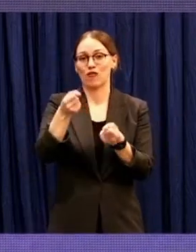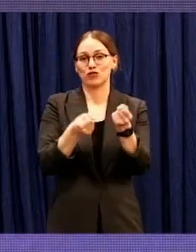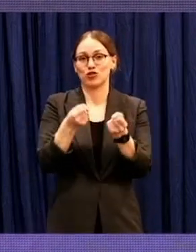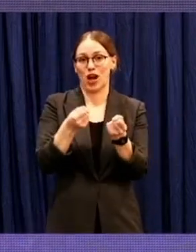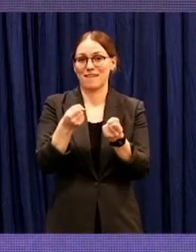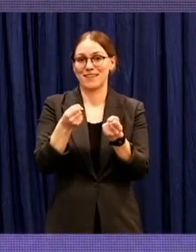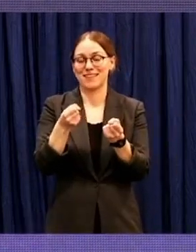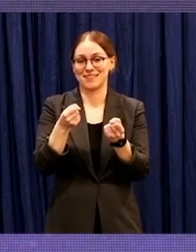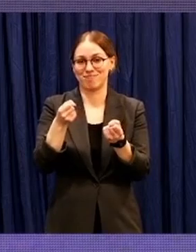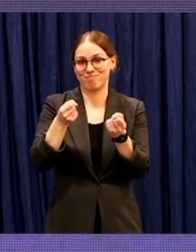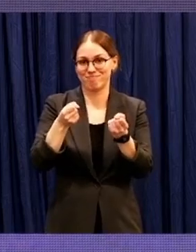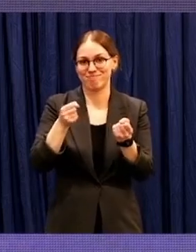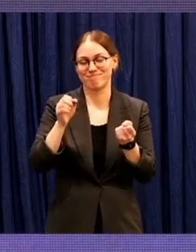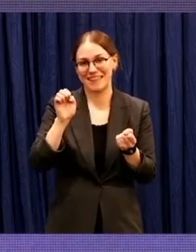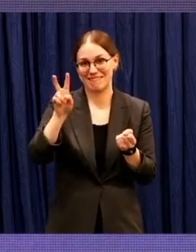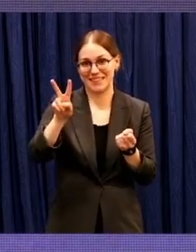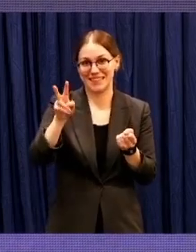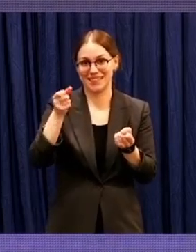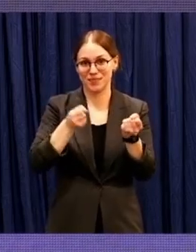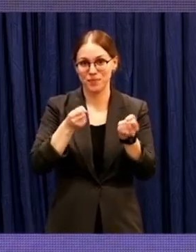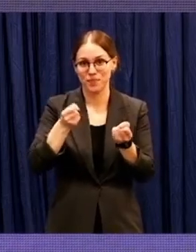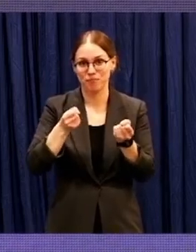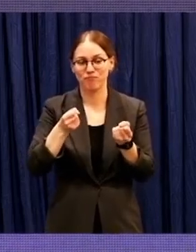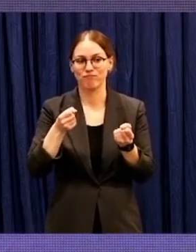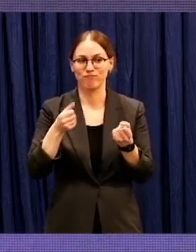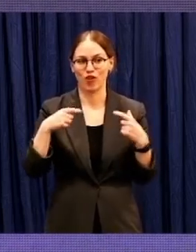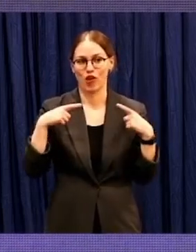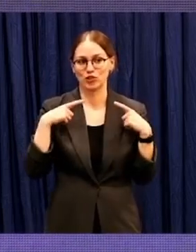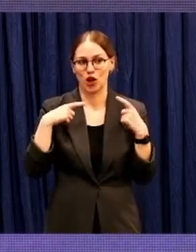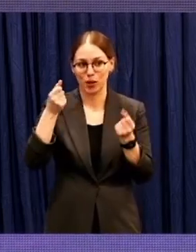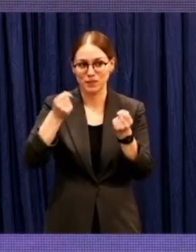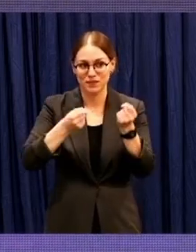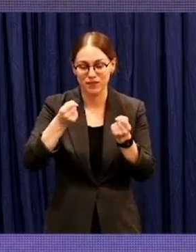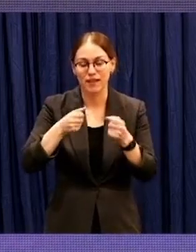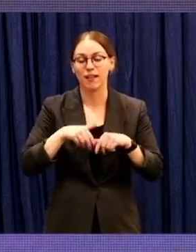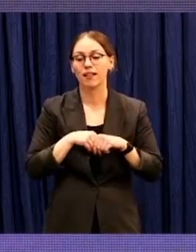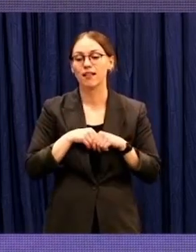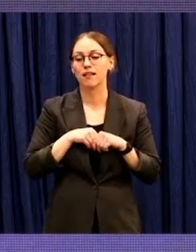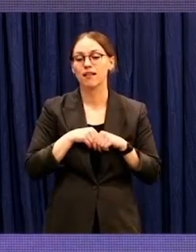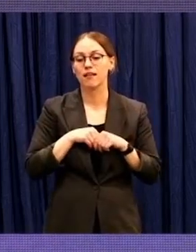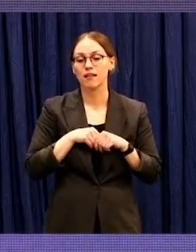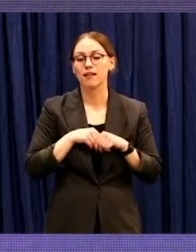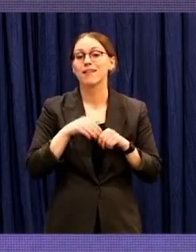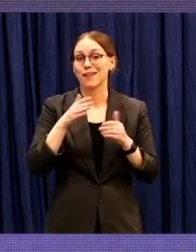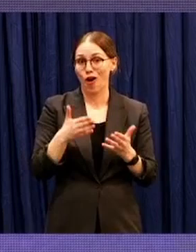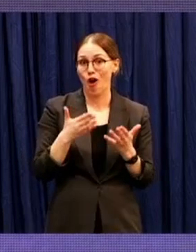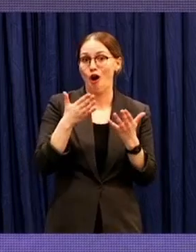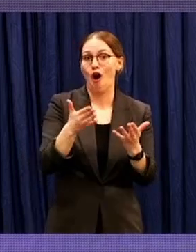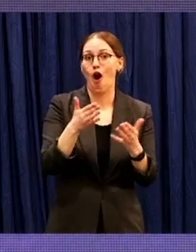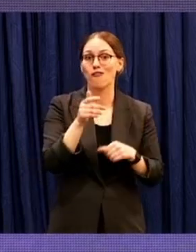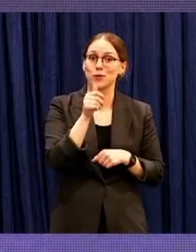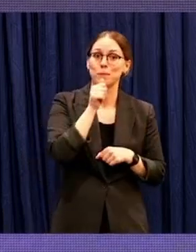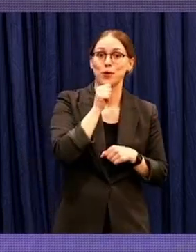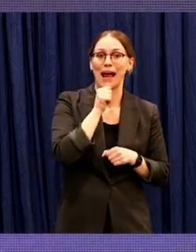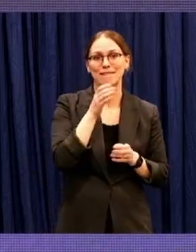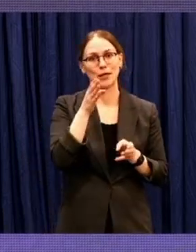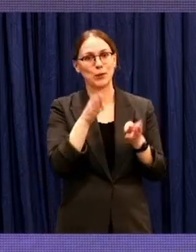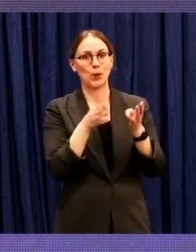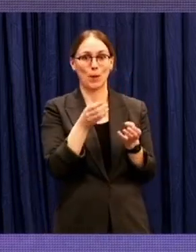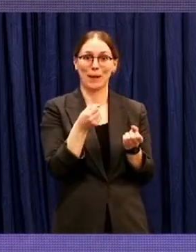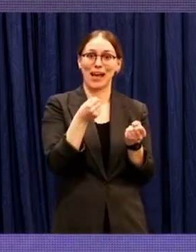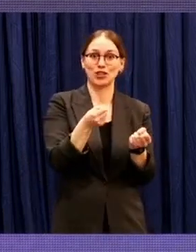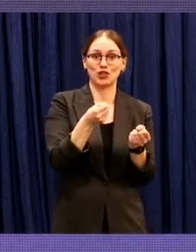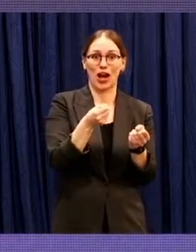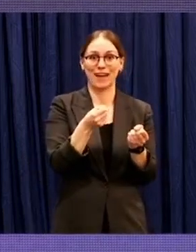experts convinced that autonomous vehicles would be in a neighborhood near you, offering you private robot self-driving services within the next